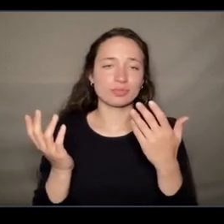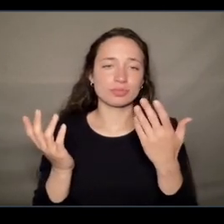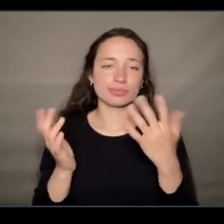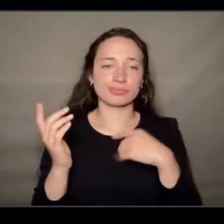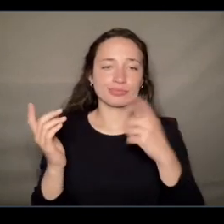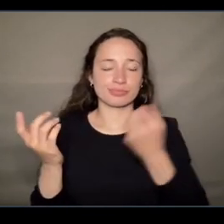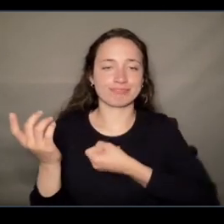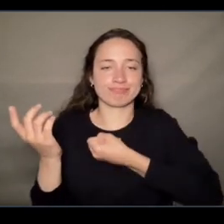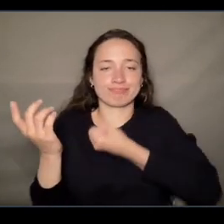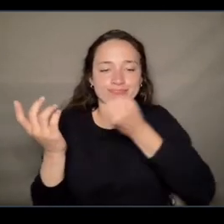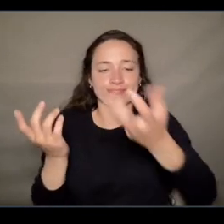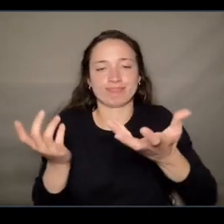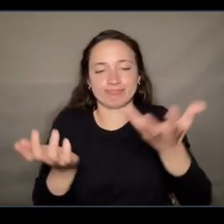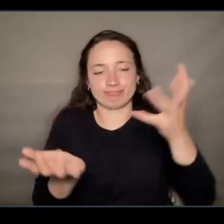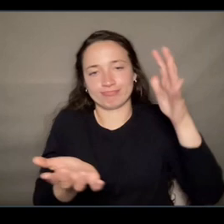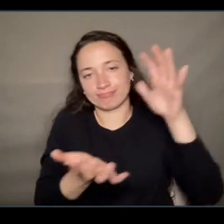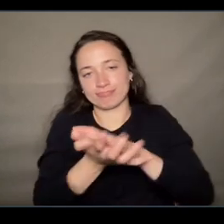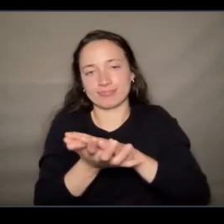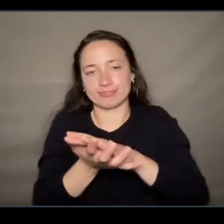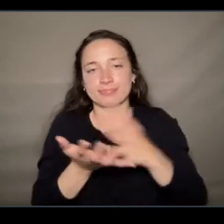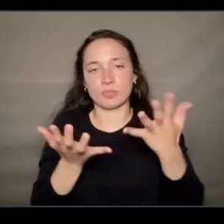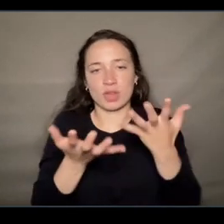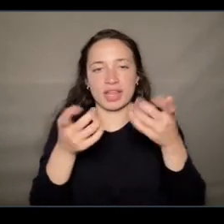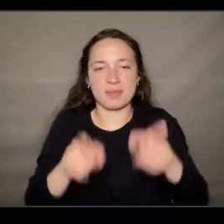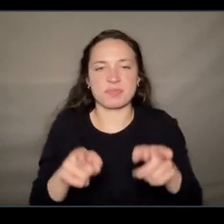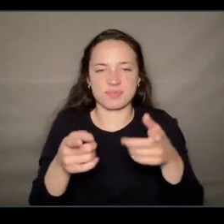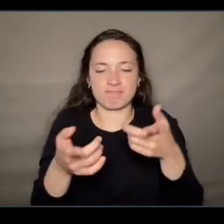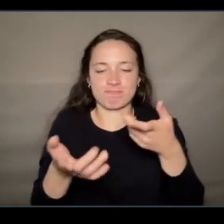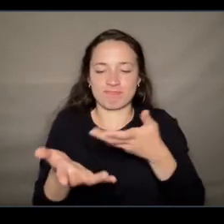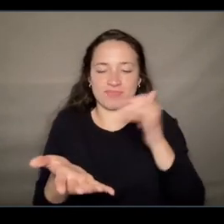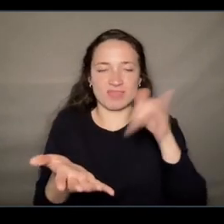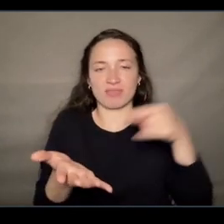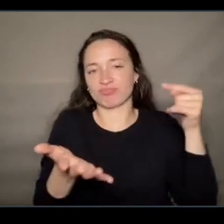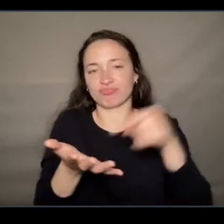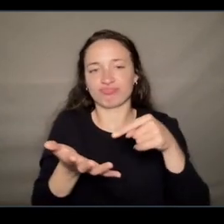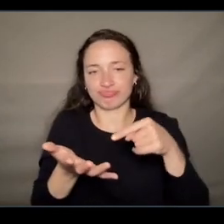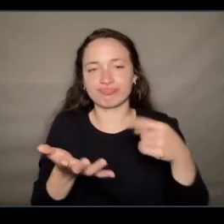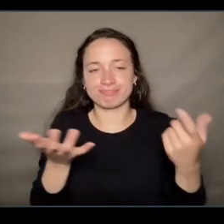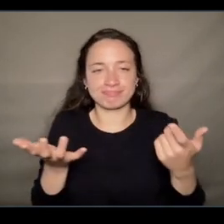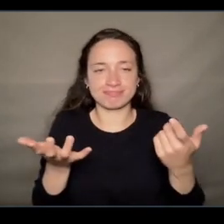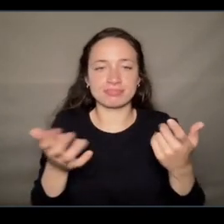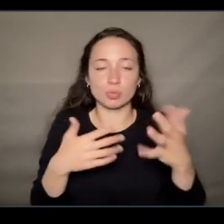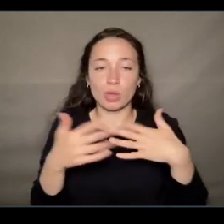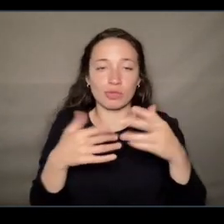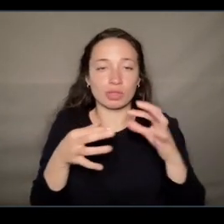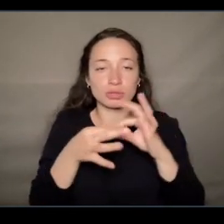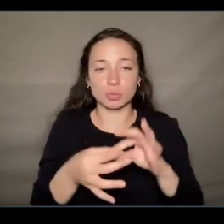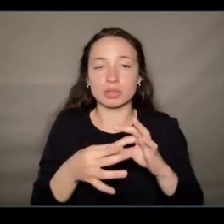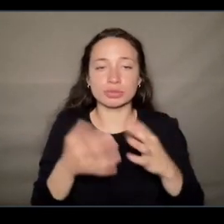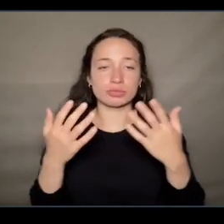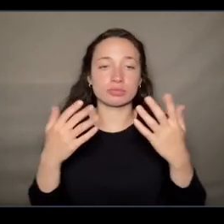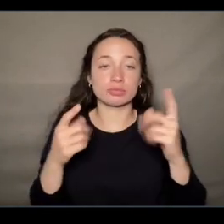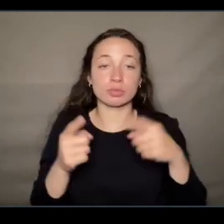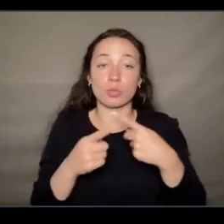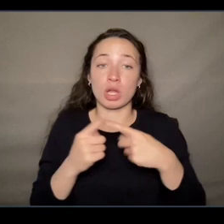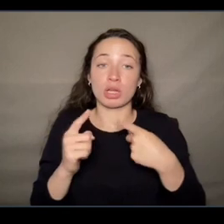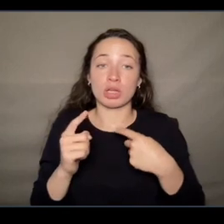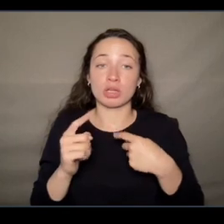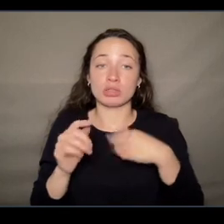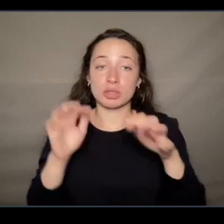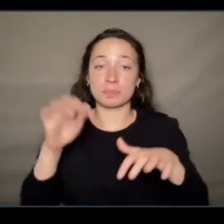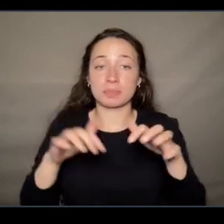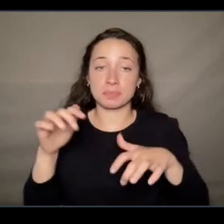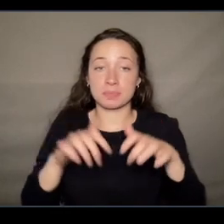but it's very rough. And so I try to just let what comes, whatever associations. And so when